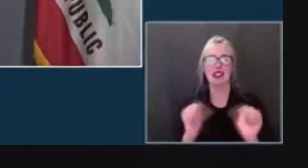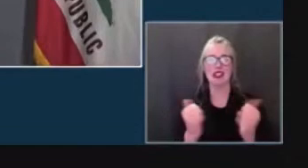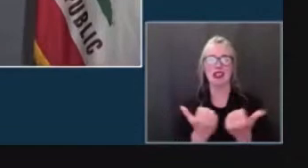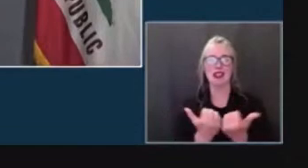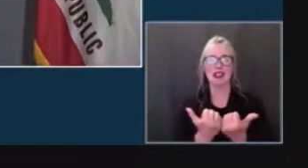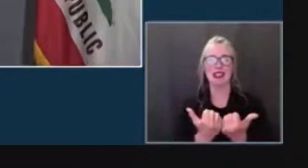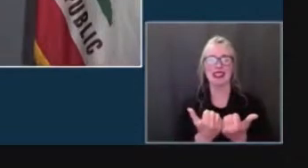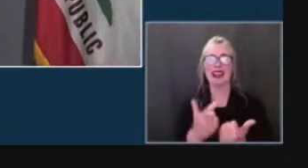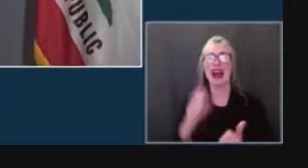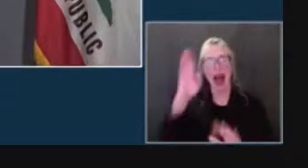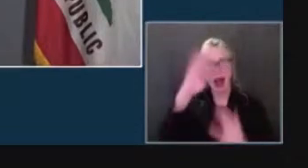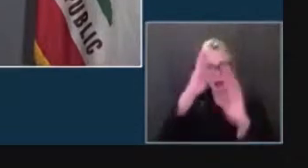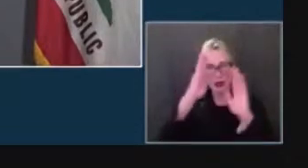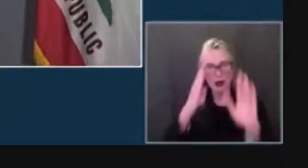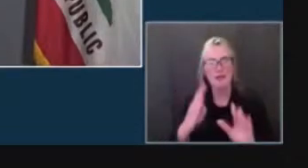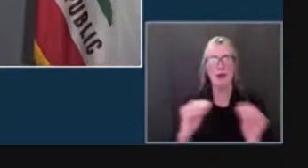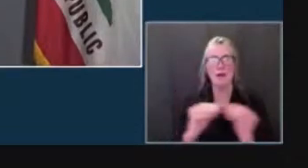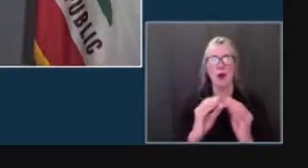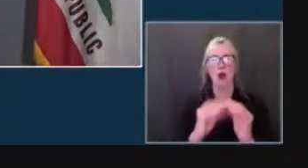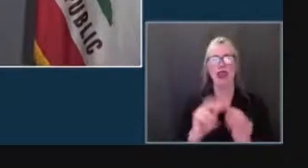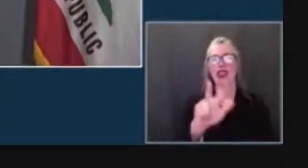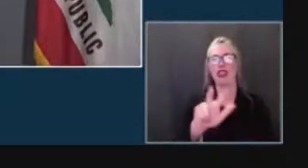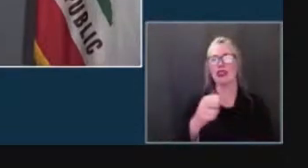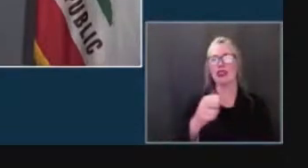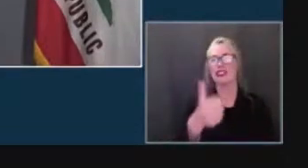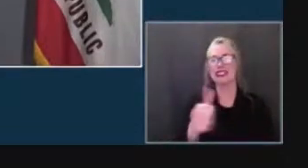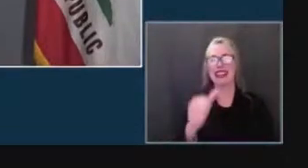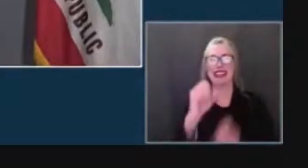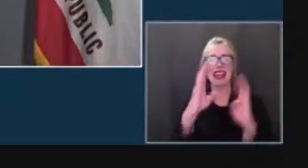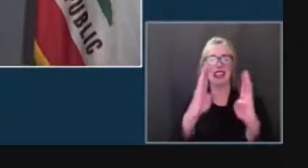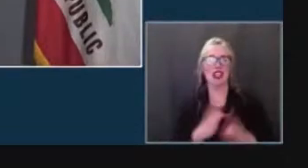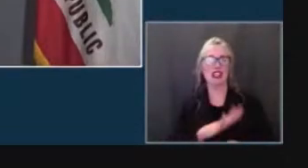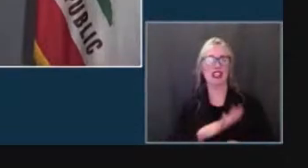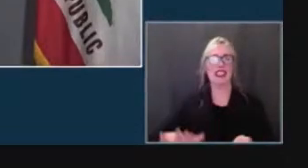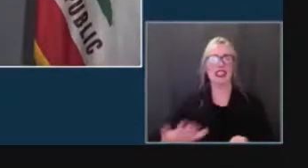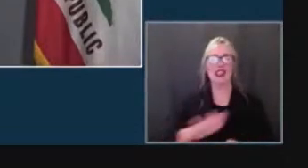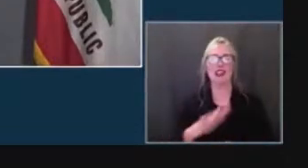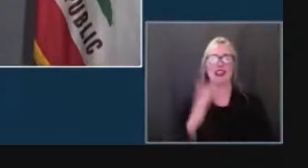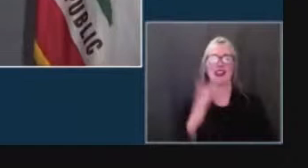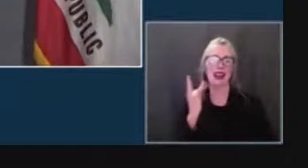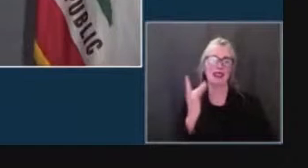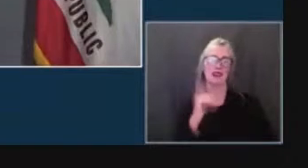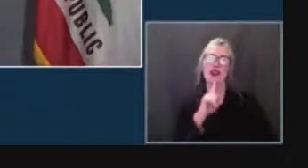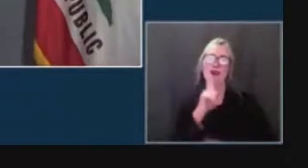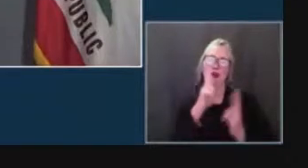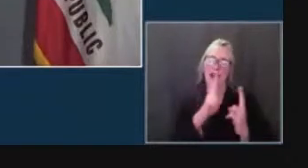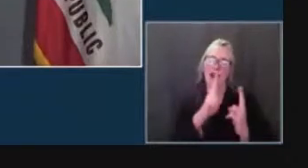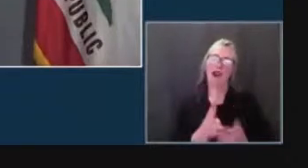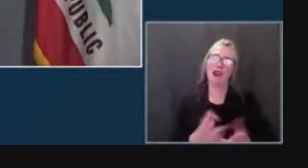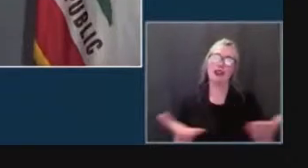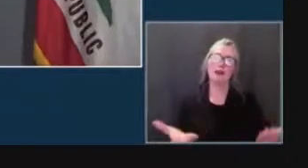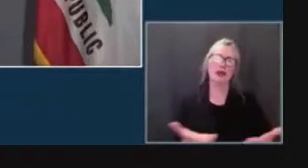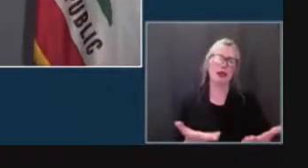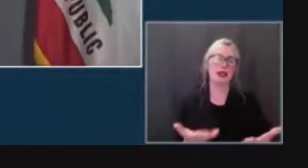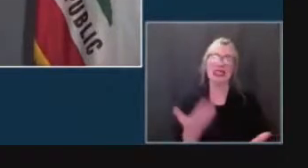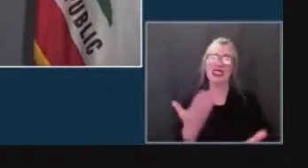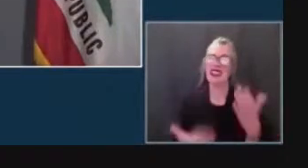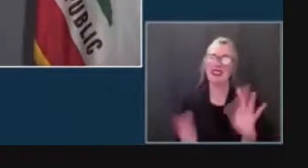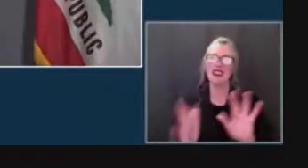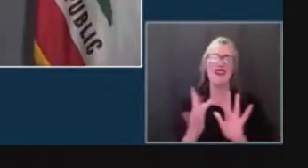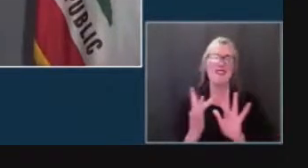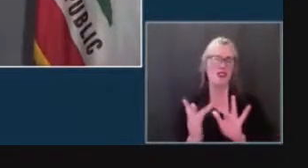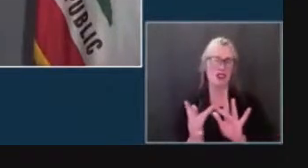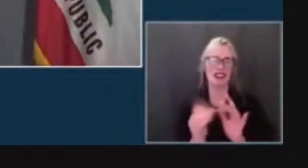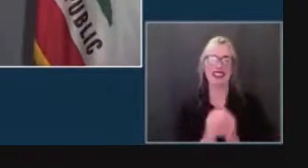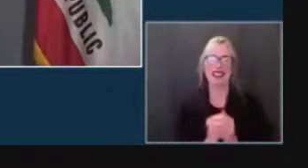more than 310,000 educators throughout the state. It's an honor to be with you today, even if it is virtually. I said